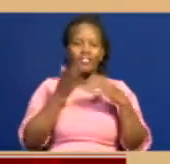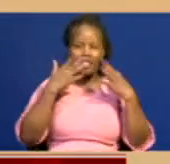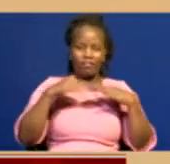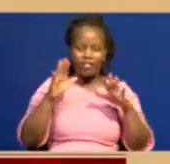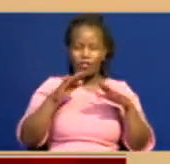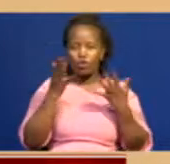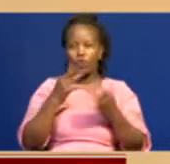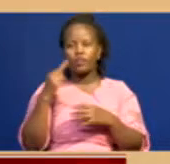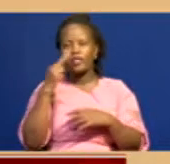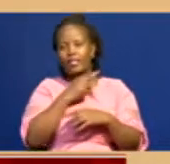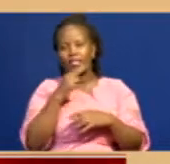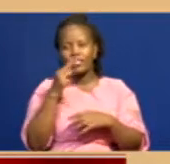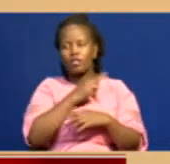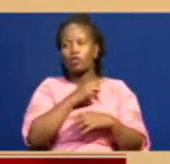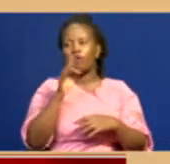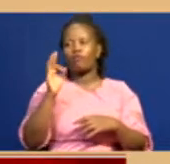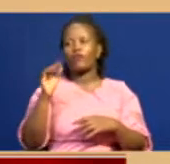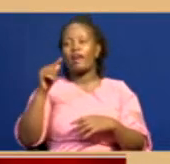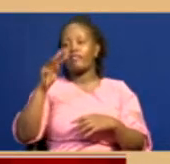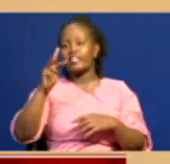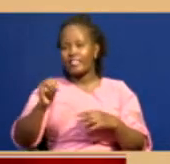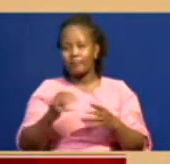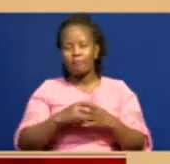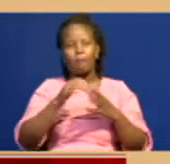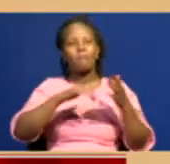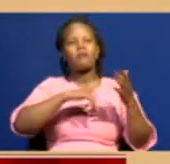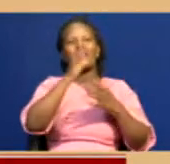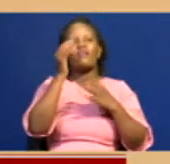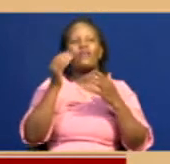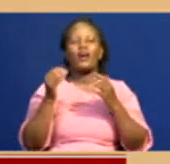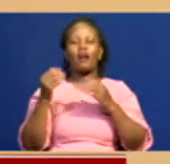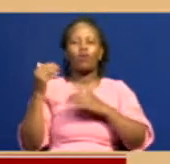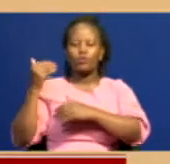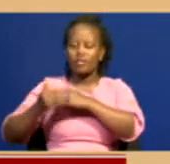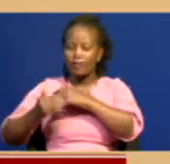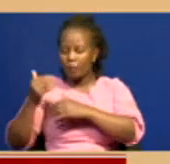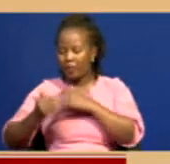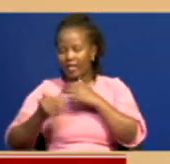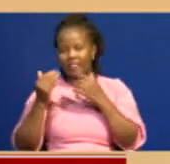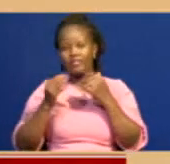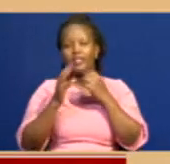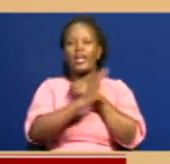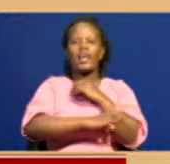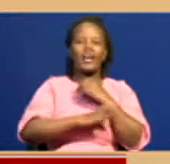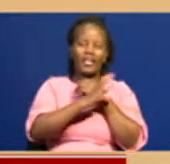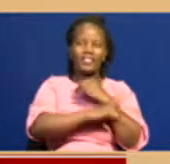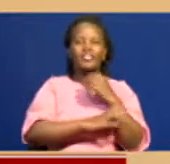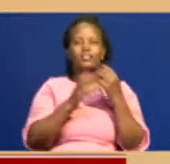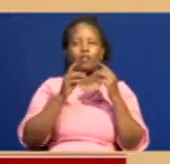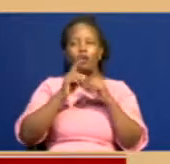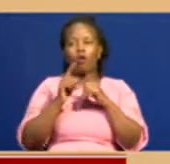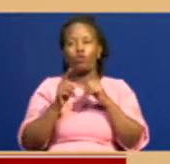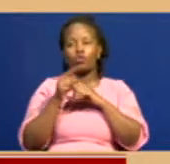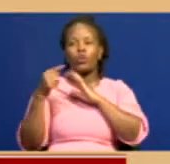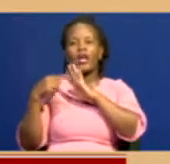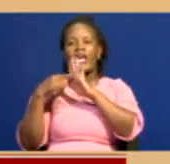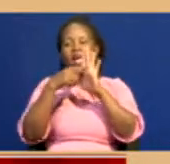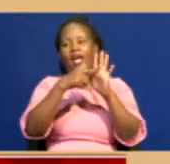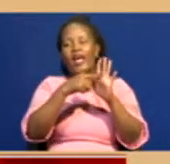FGMC. Across the borders, we work with neighboring countries, and I want to cite, for